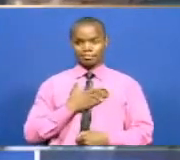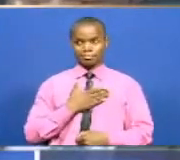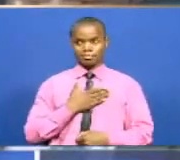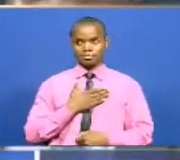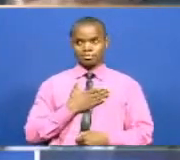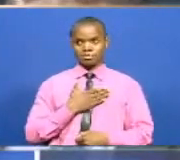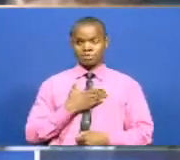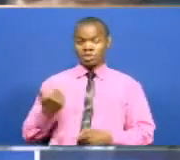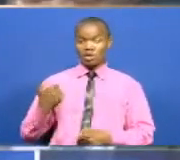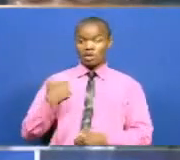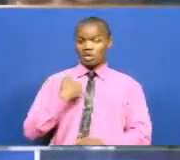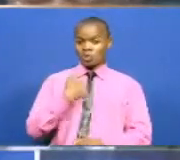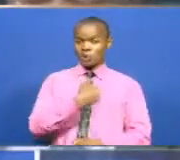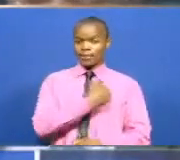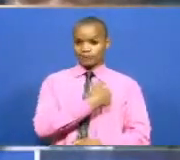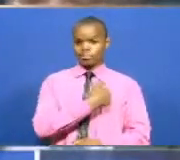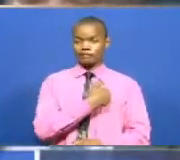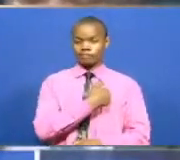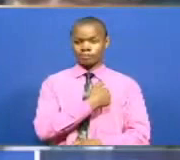sisi